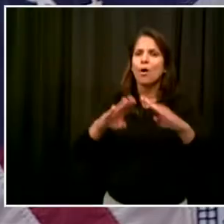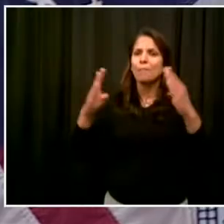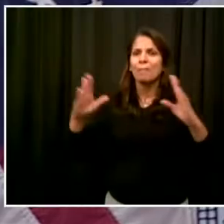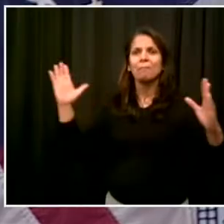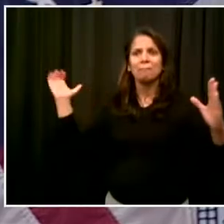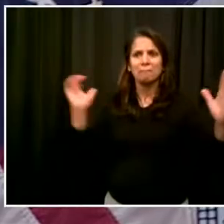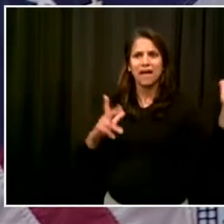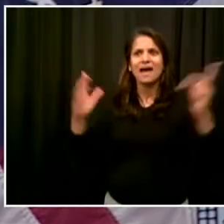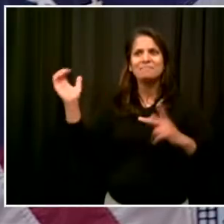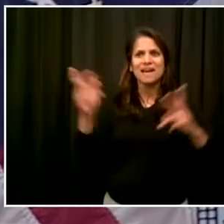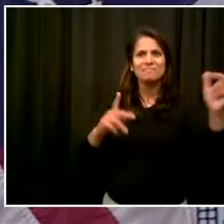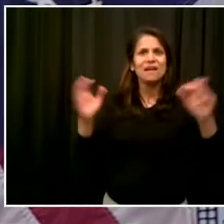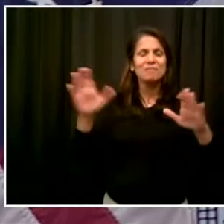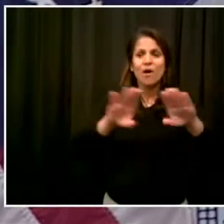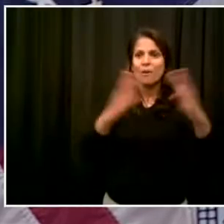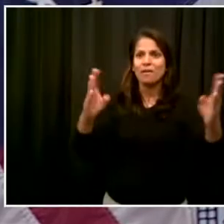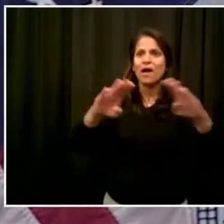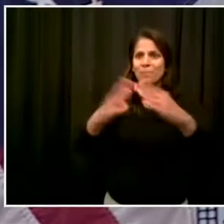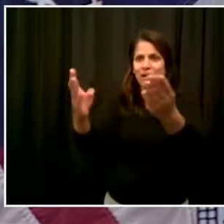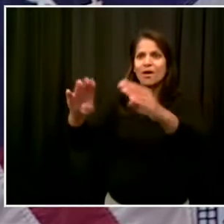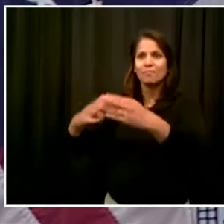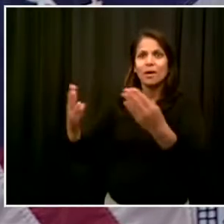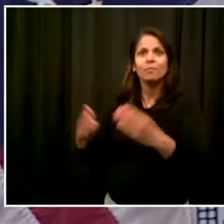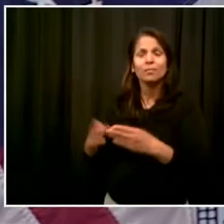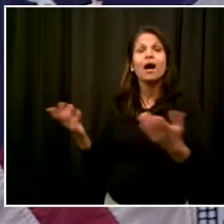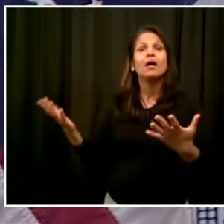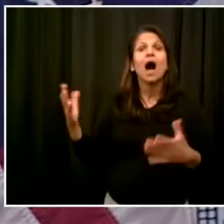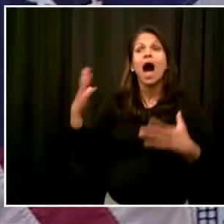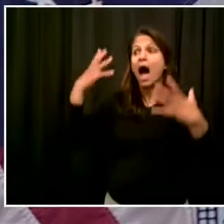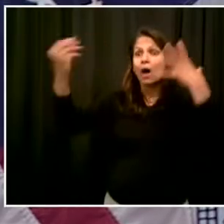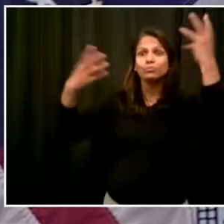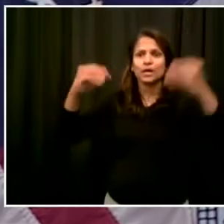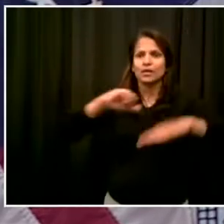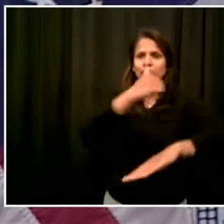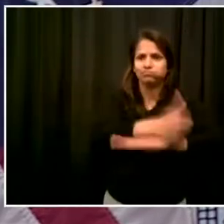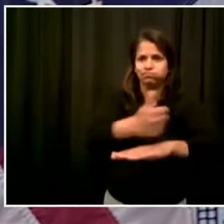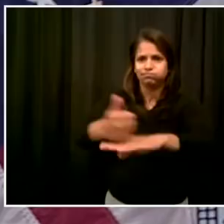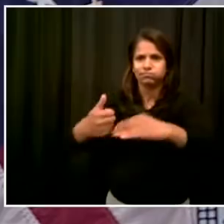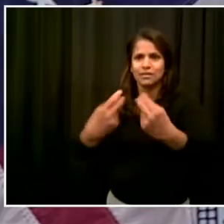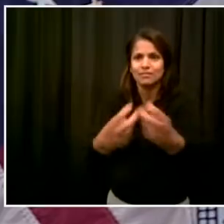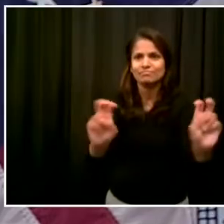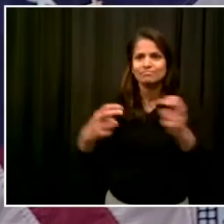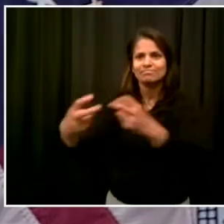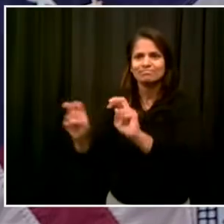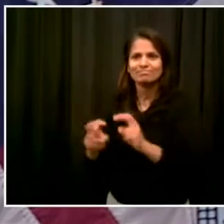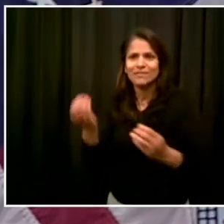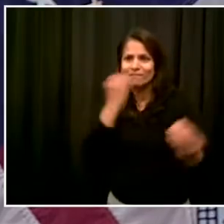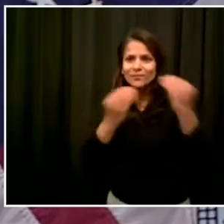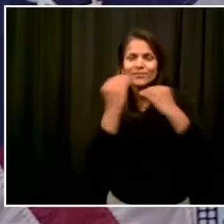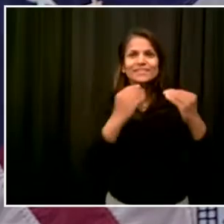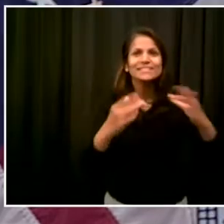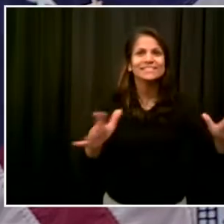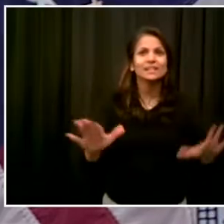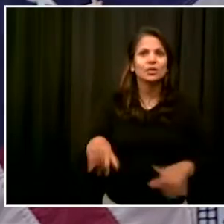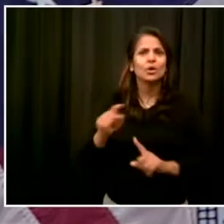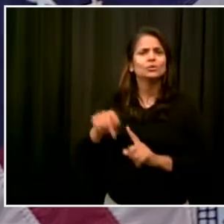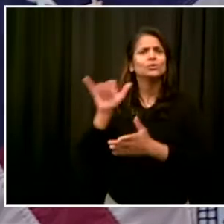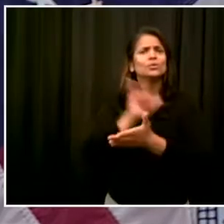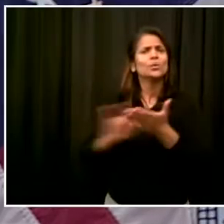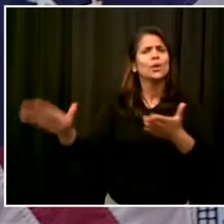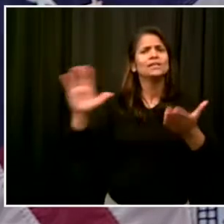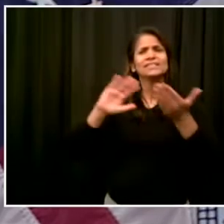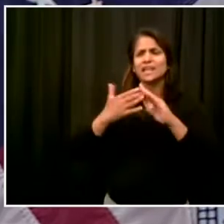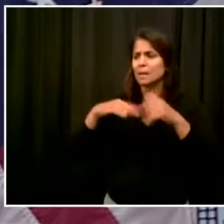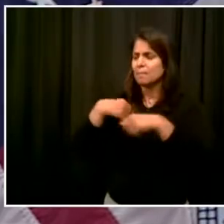be outdoors from scratch, you would have said, how on earth could that happen? And yet it's happening before our very eyes. So many things